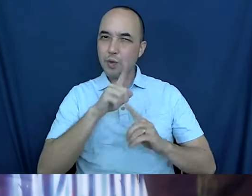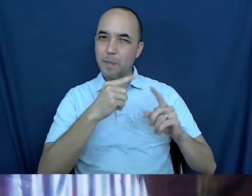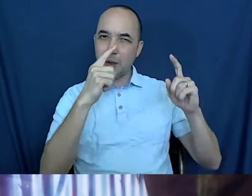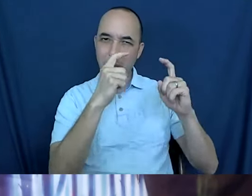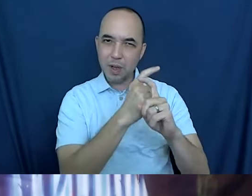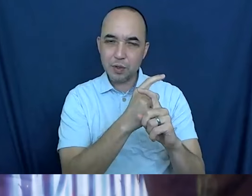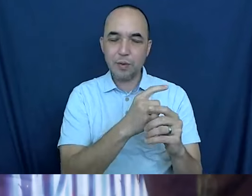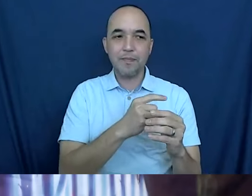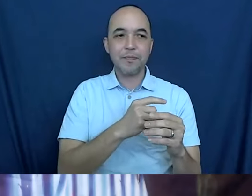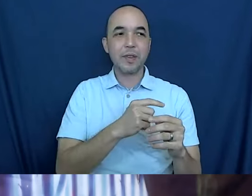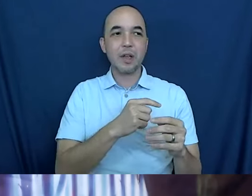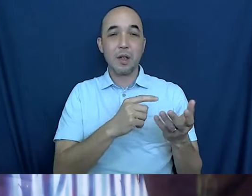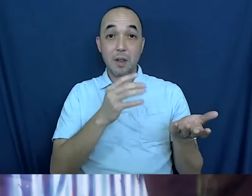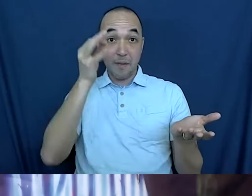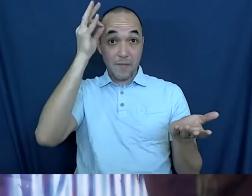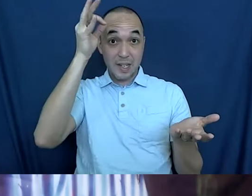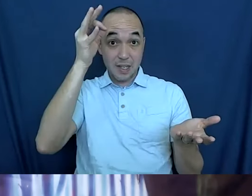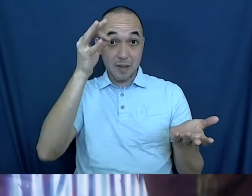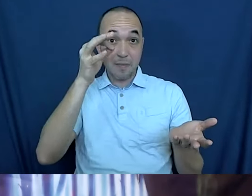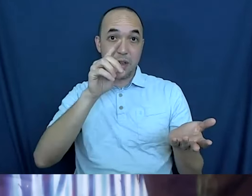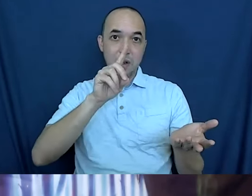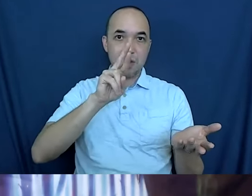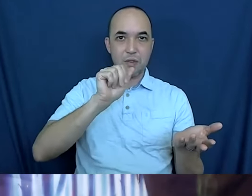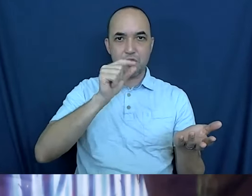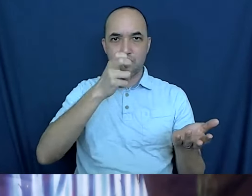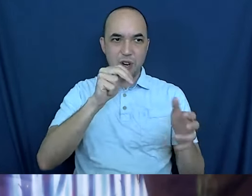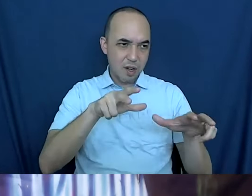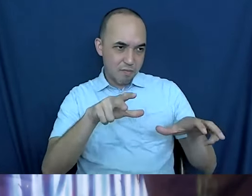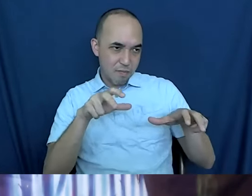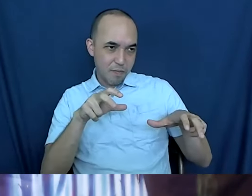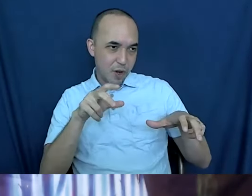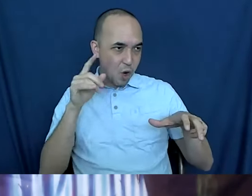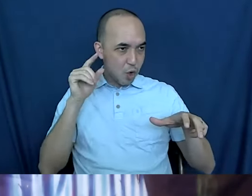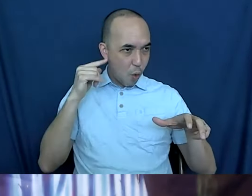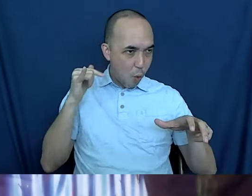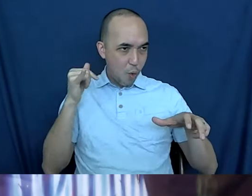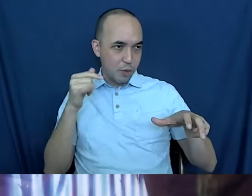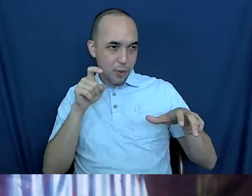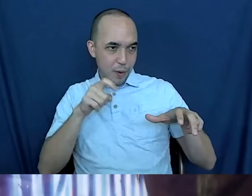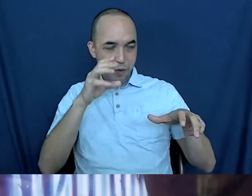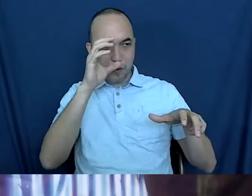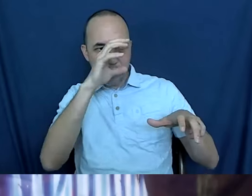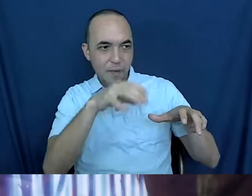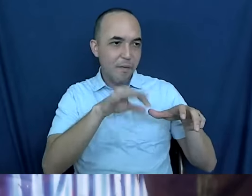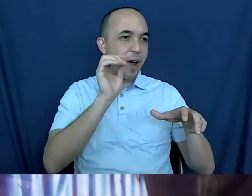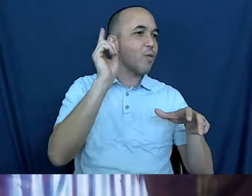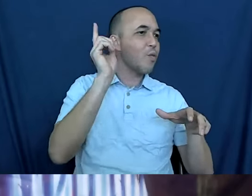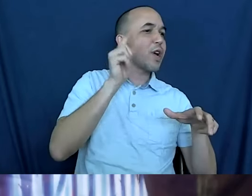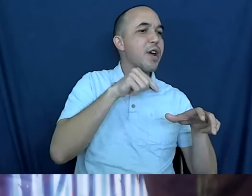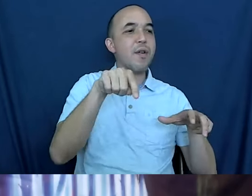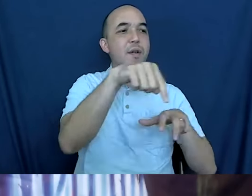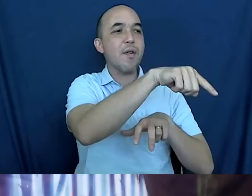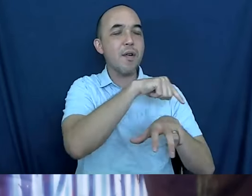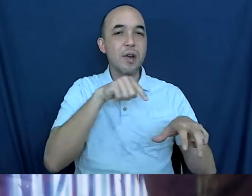this dragon has a hoard of gold and you have to figure out where it is hidden? Like it's almost a scavenger hunt, a treasure hunt. There's